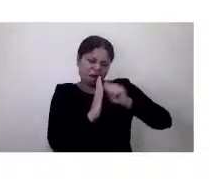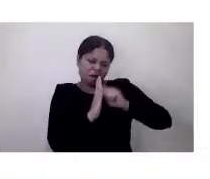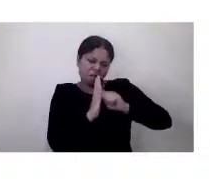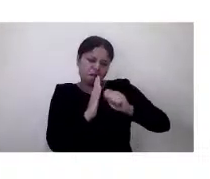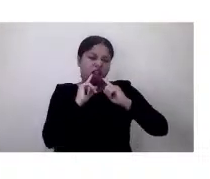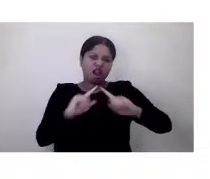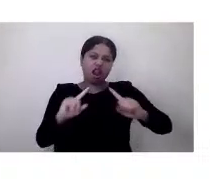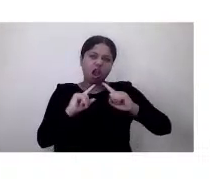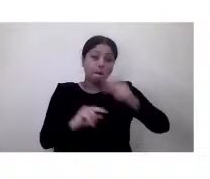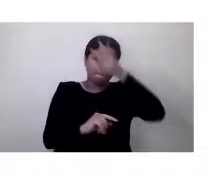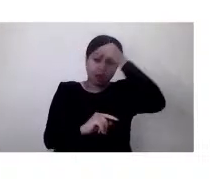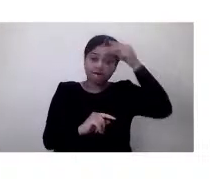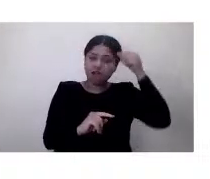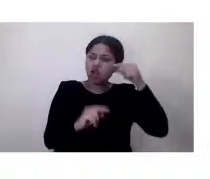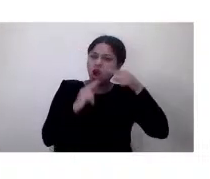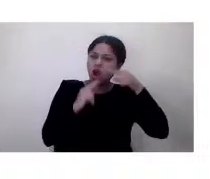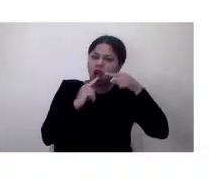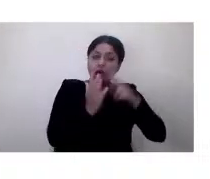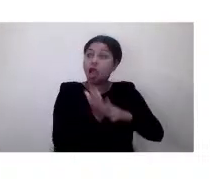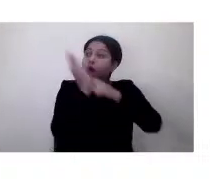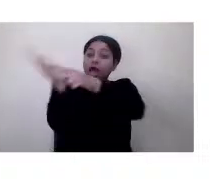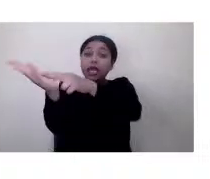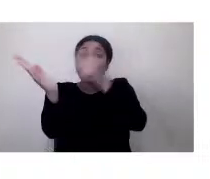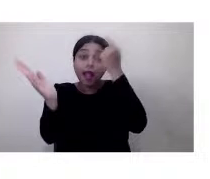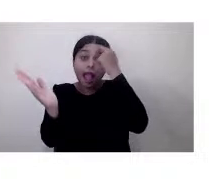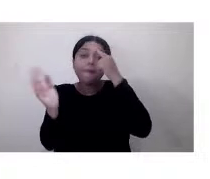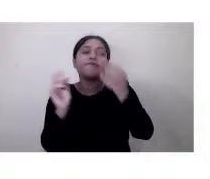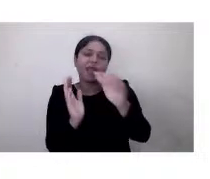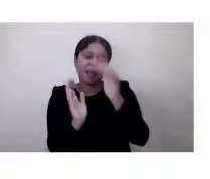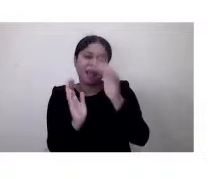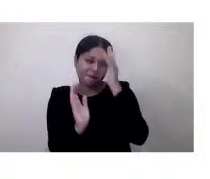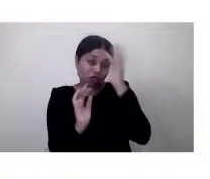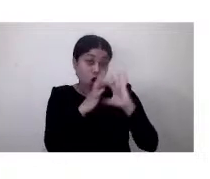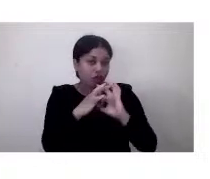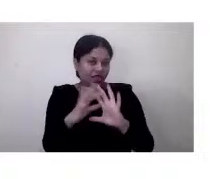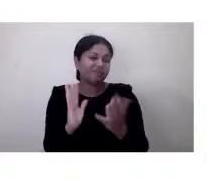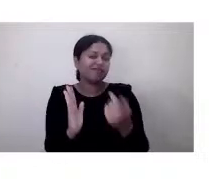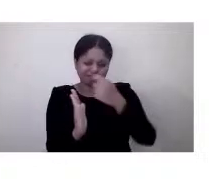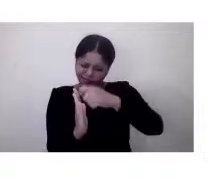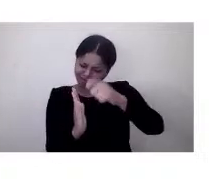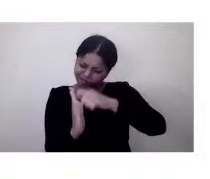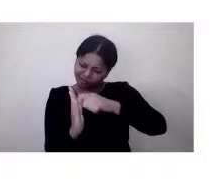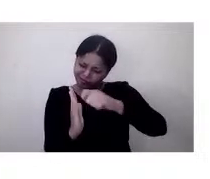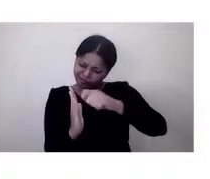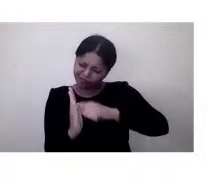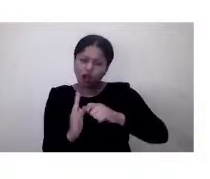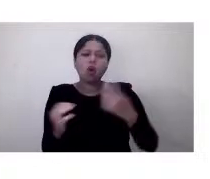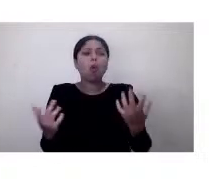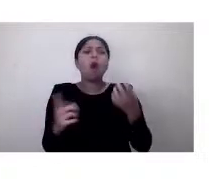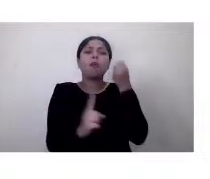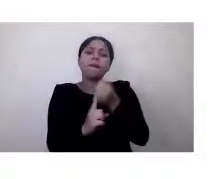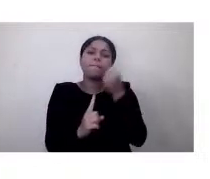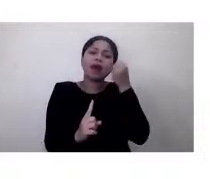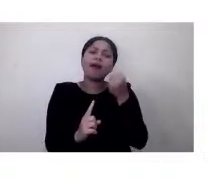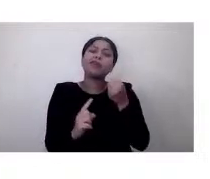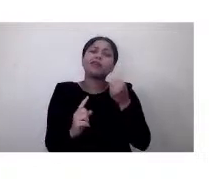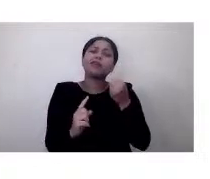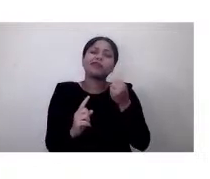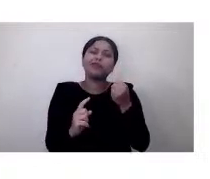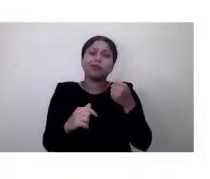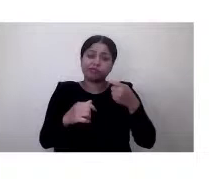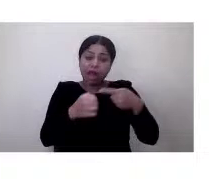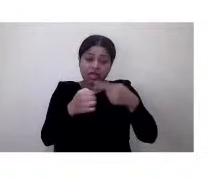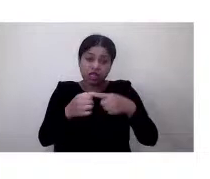the town policy, which affects the environment and which, increase the